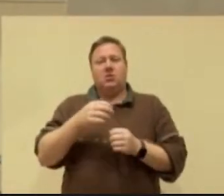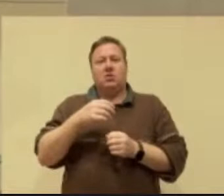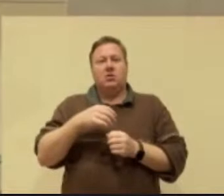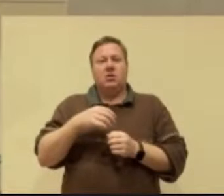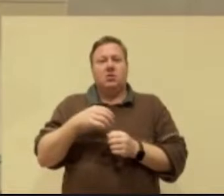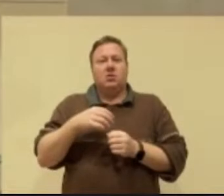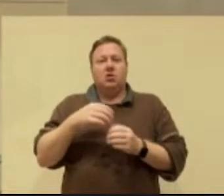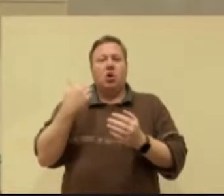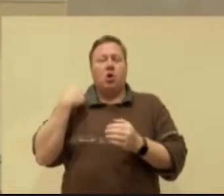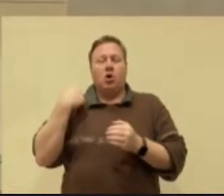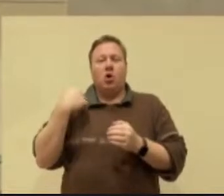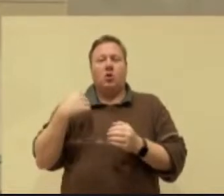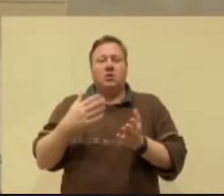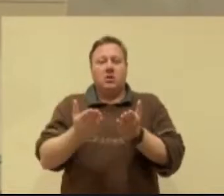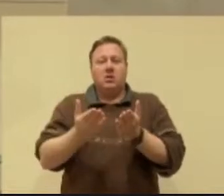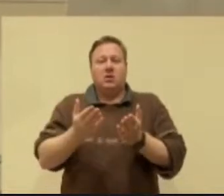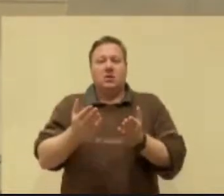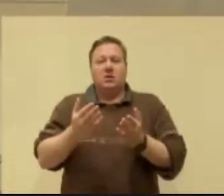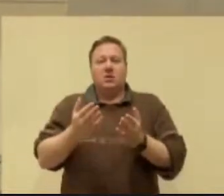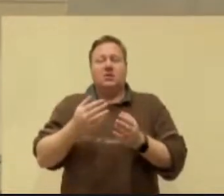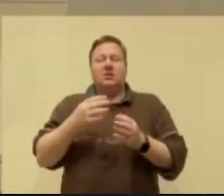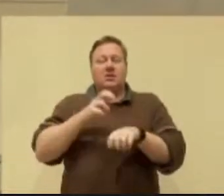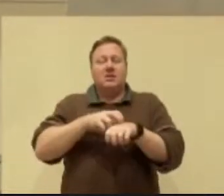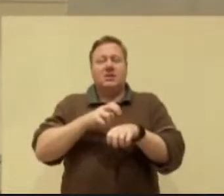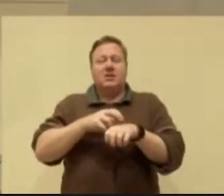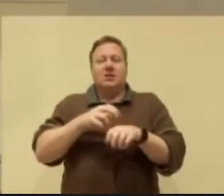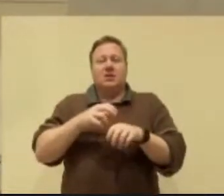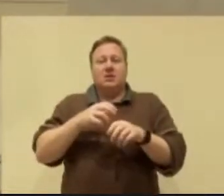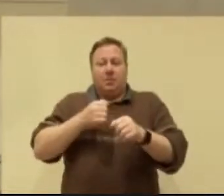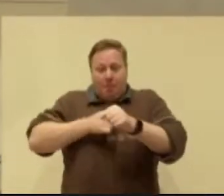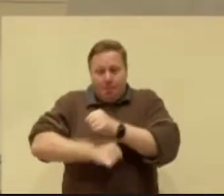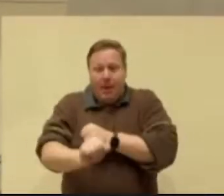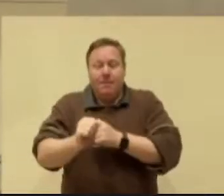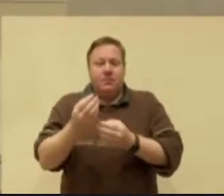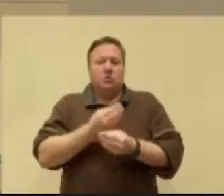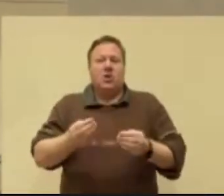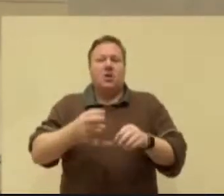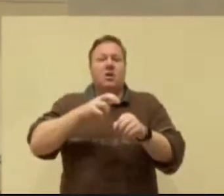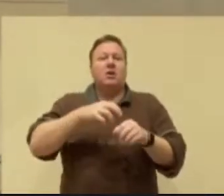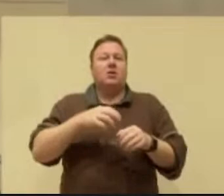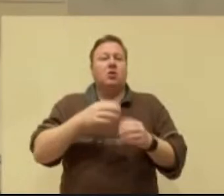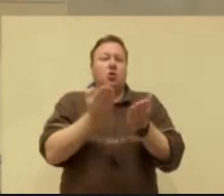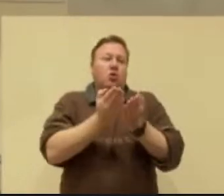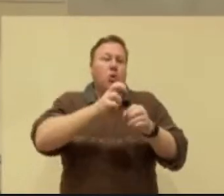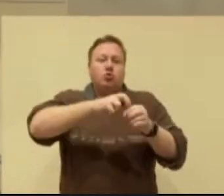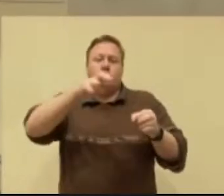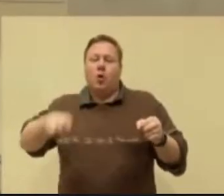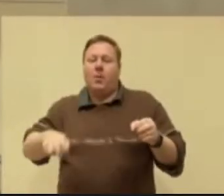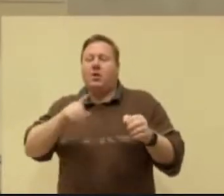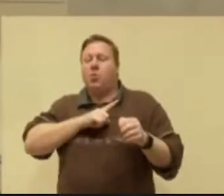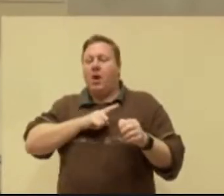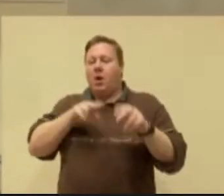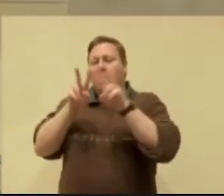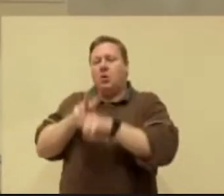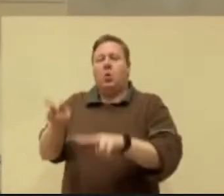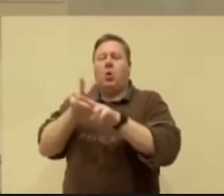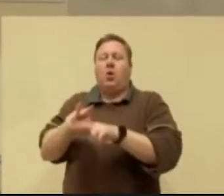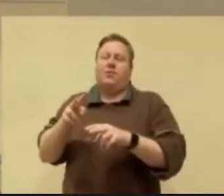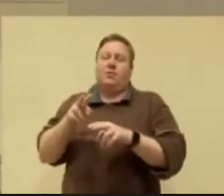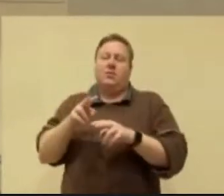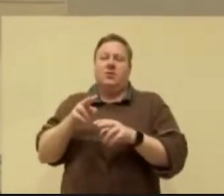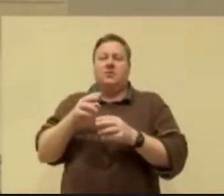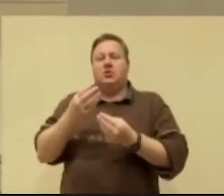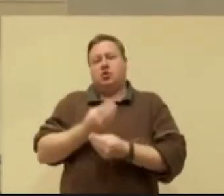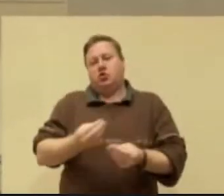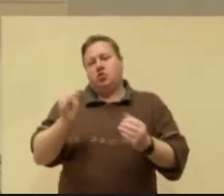responsibility to take care of their babies and this leads to lack of social security as well as poverty the